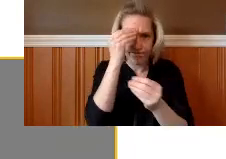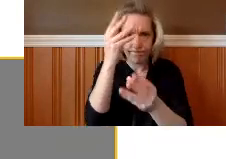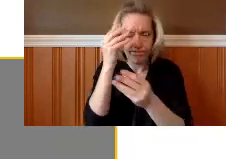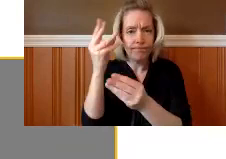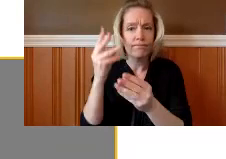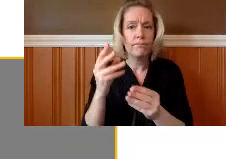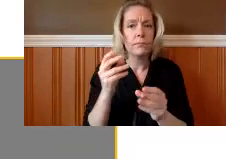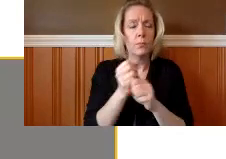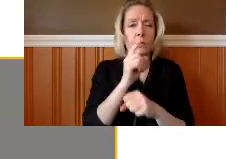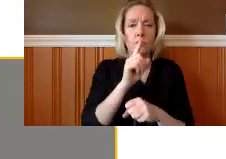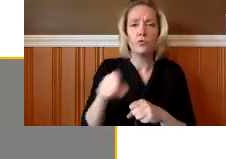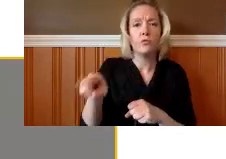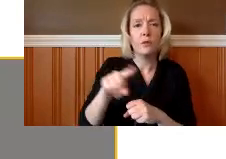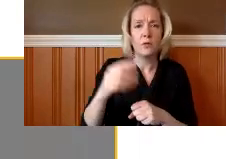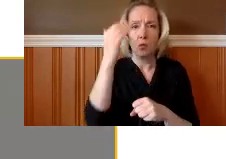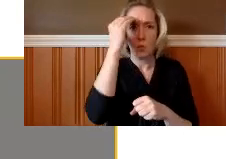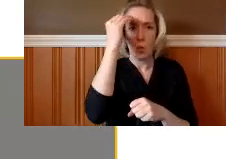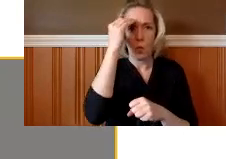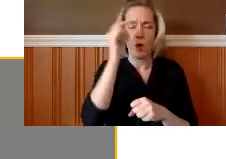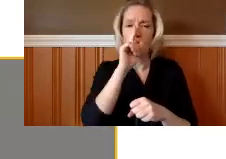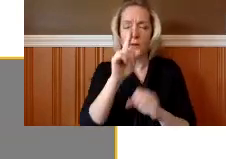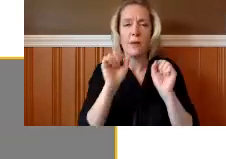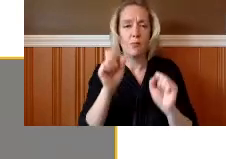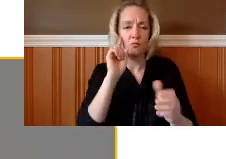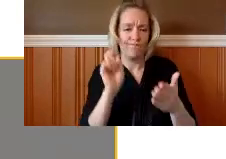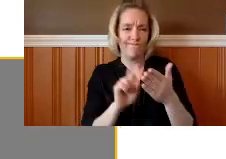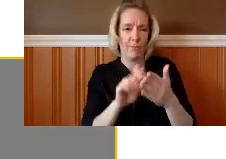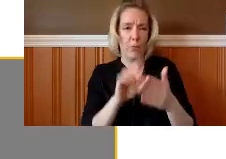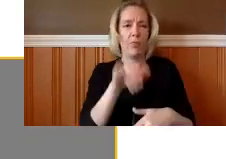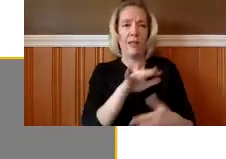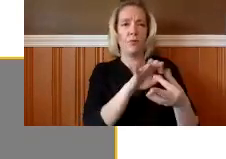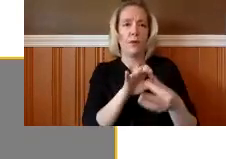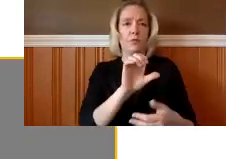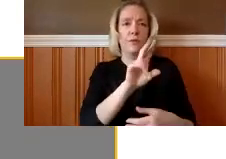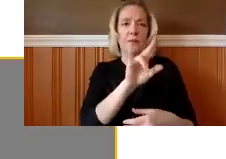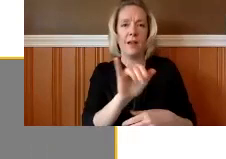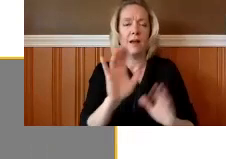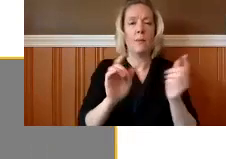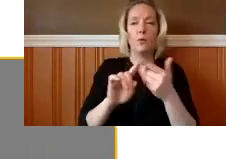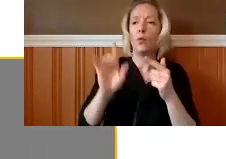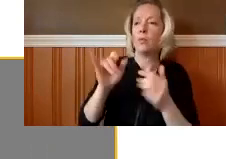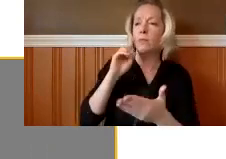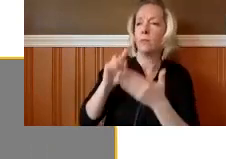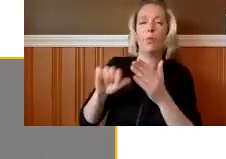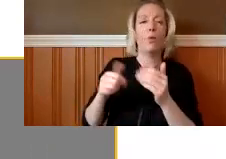pull out the strands of visual impairment versus other types of disabilities so that we can address those.